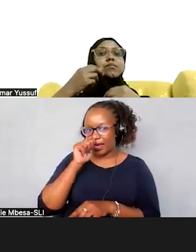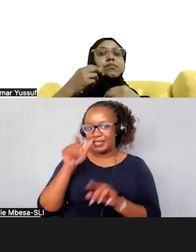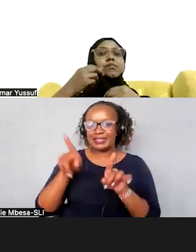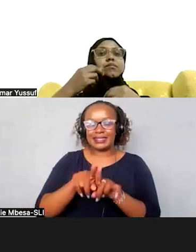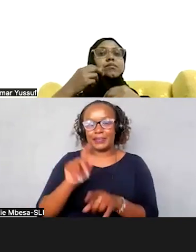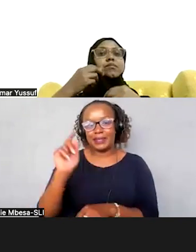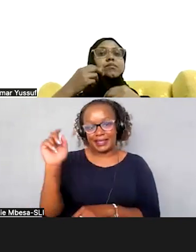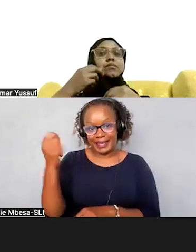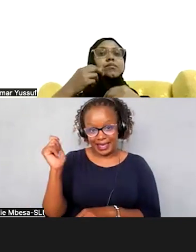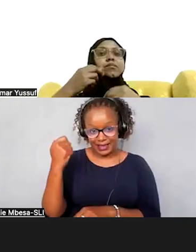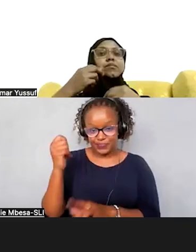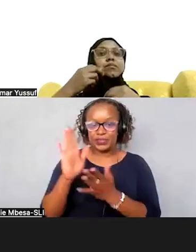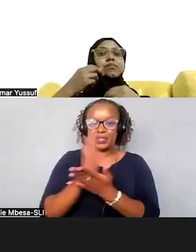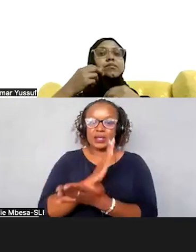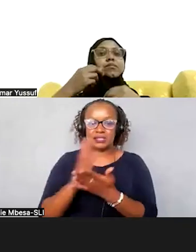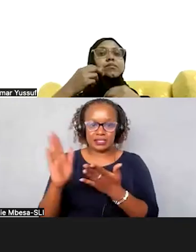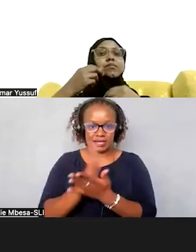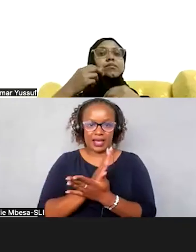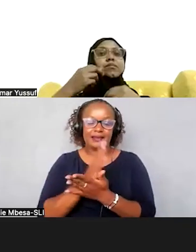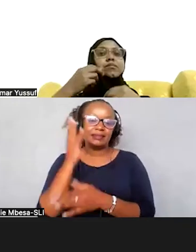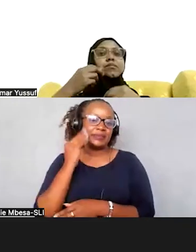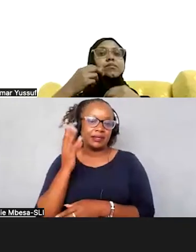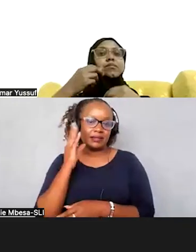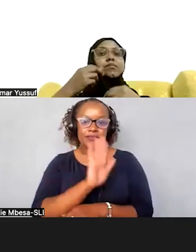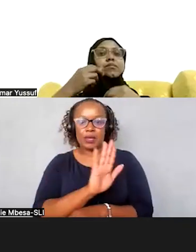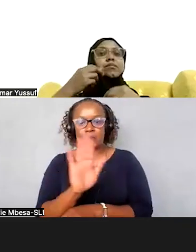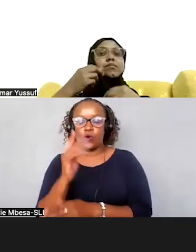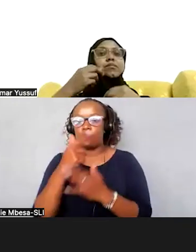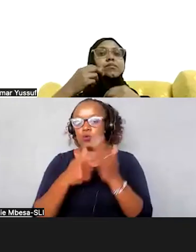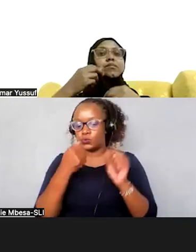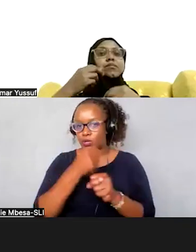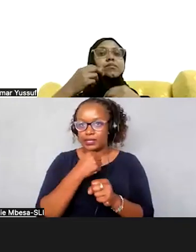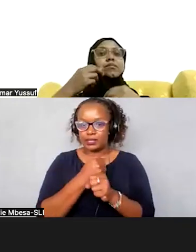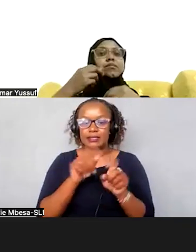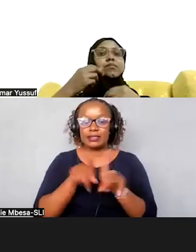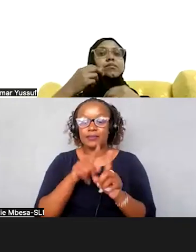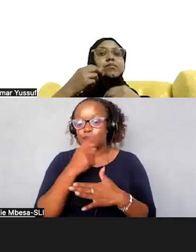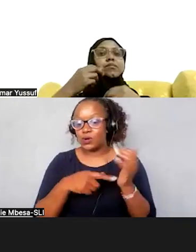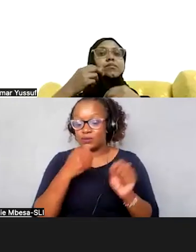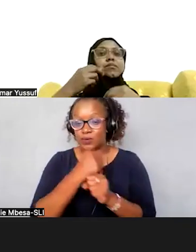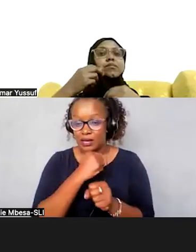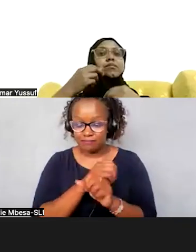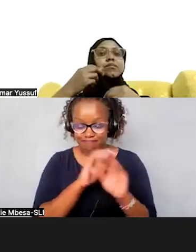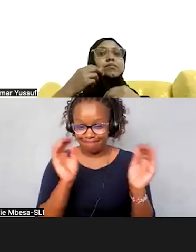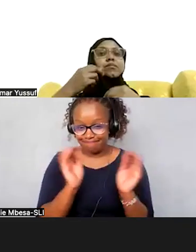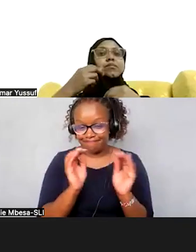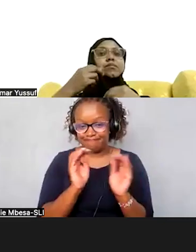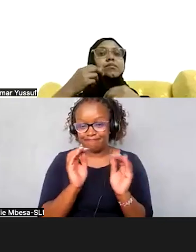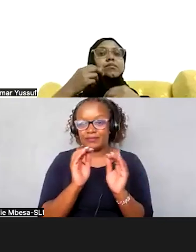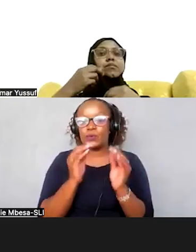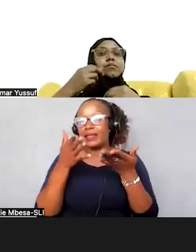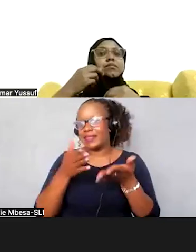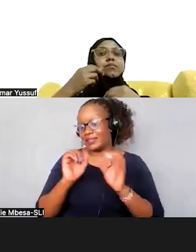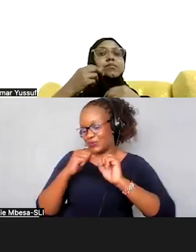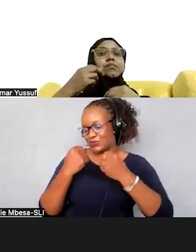is working and what is not. We are also on social media. Please follow us, like us,